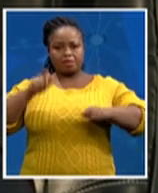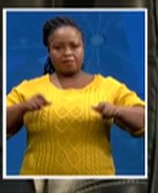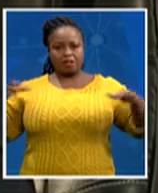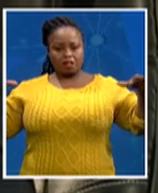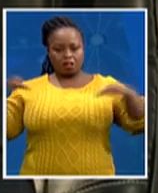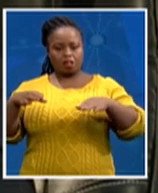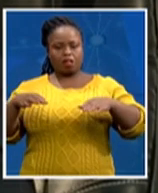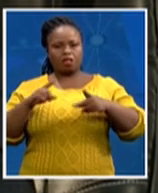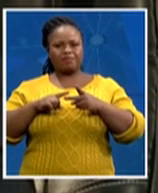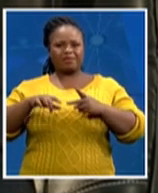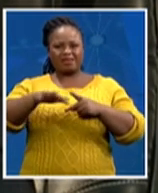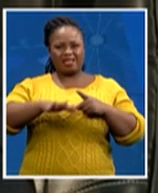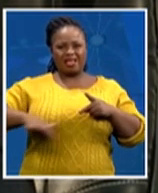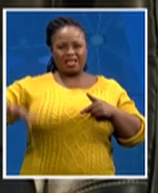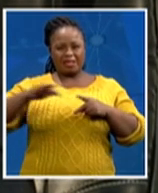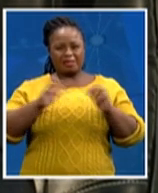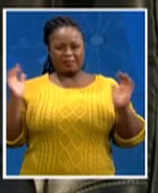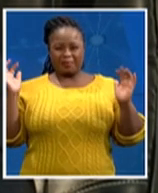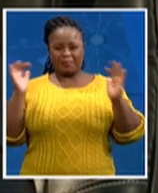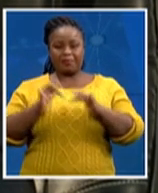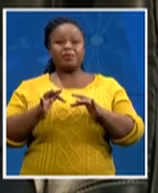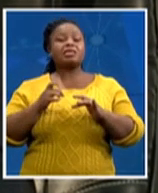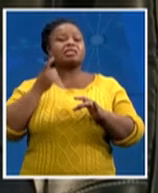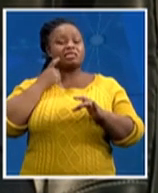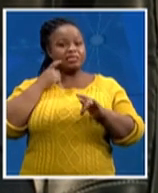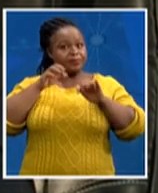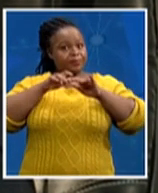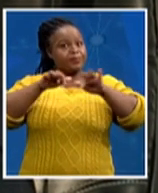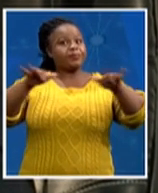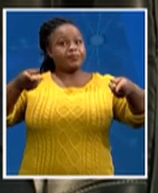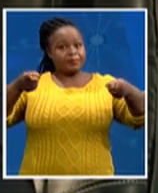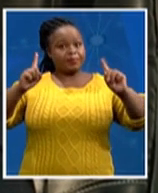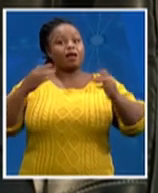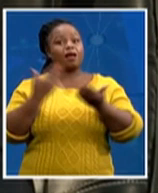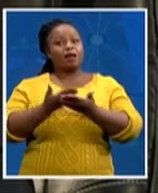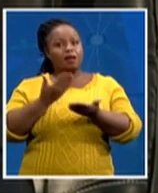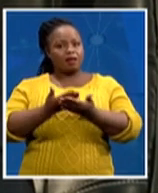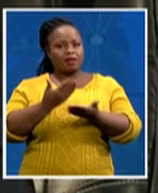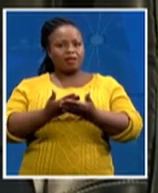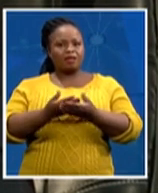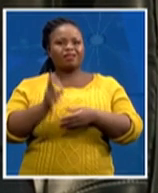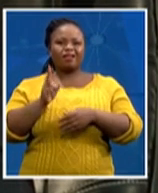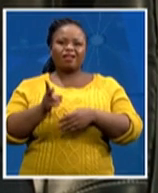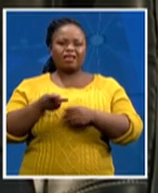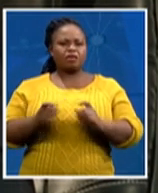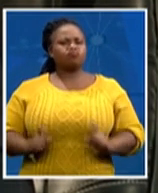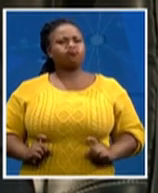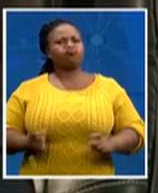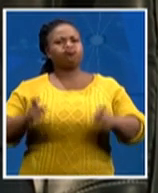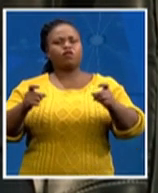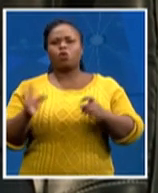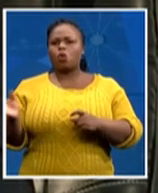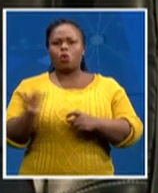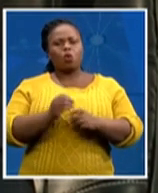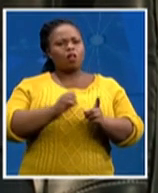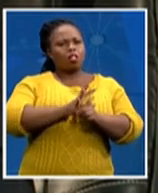the virus fast, and it moves quickly among many people. We urge all citizens